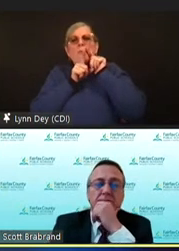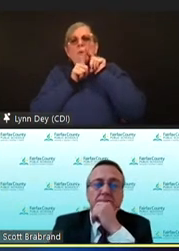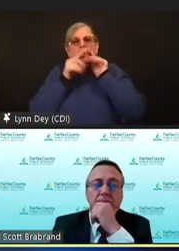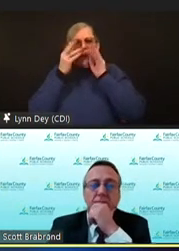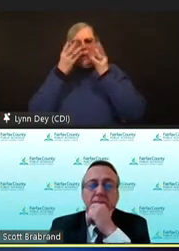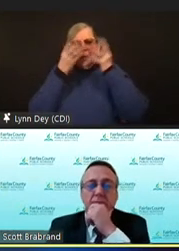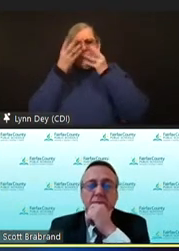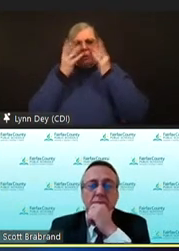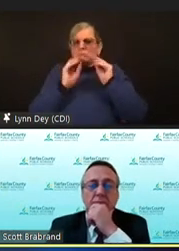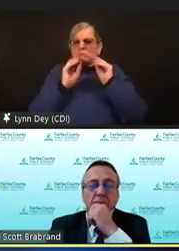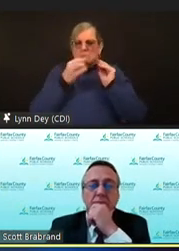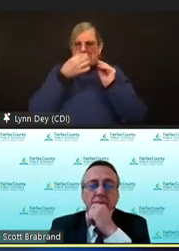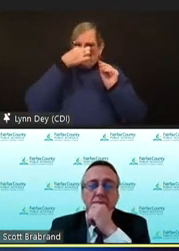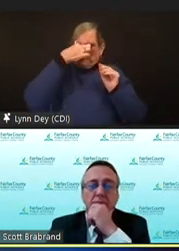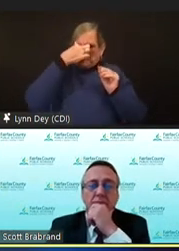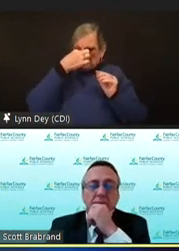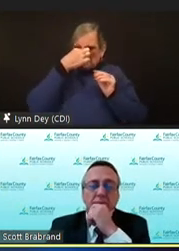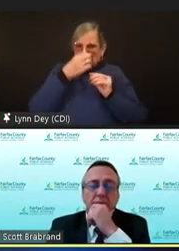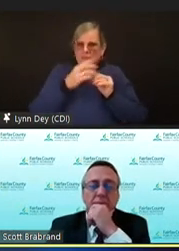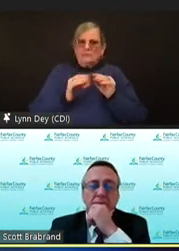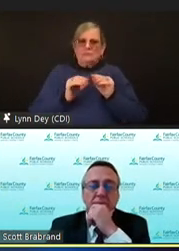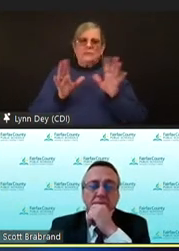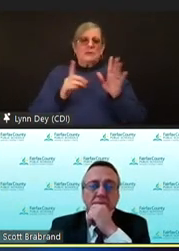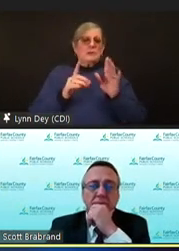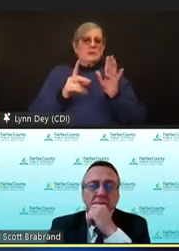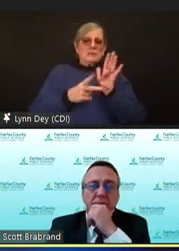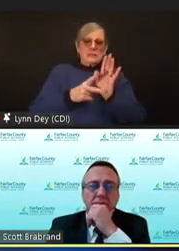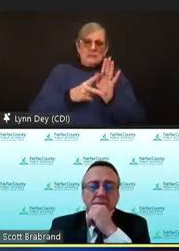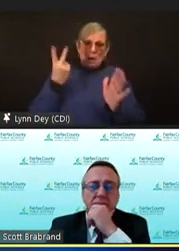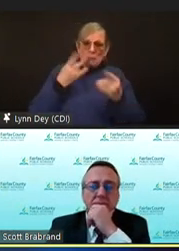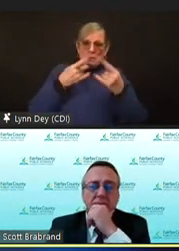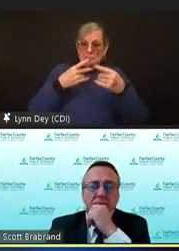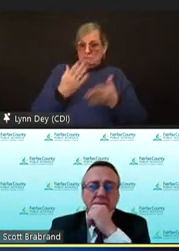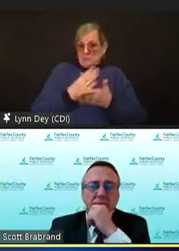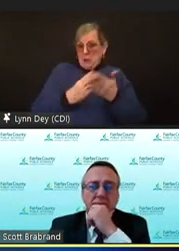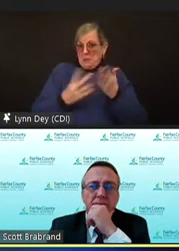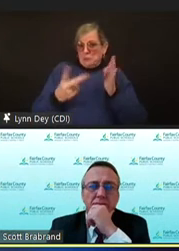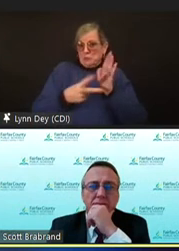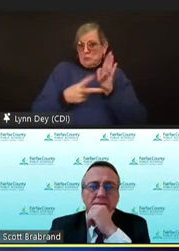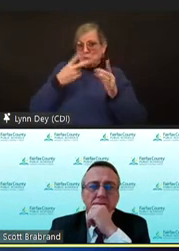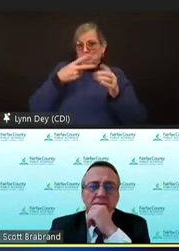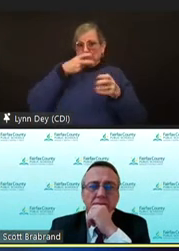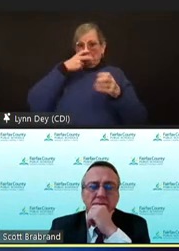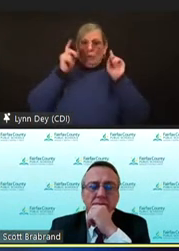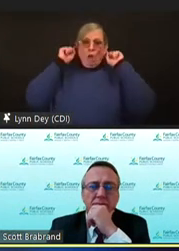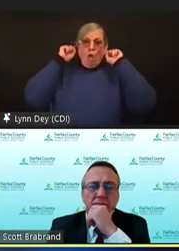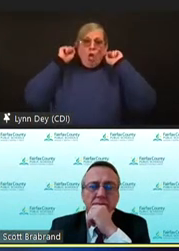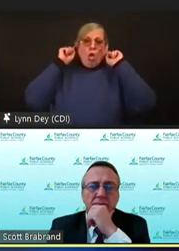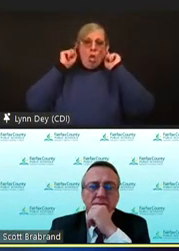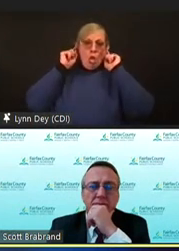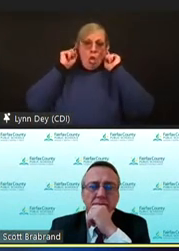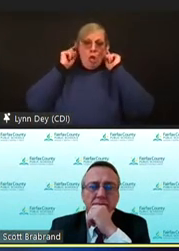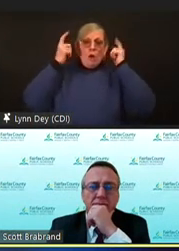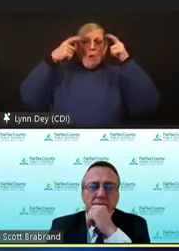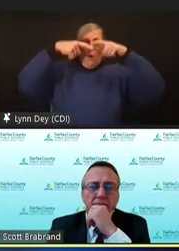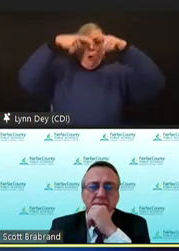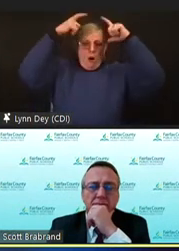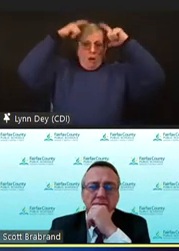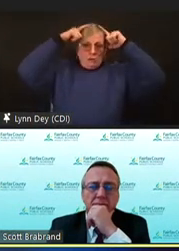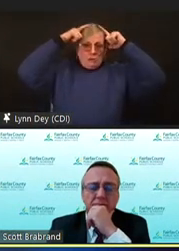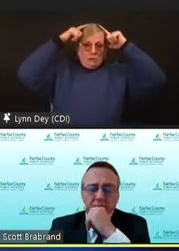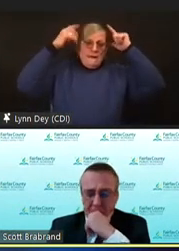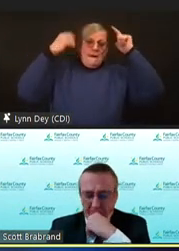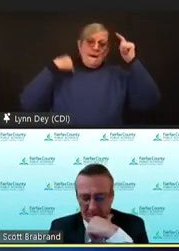they double mask, whether they loop the mask behind their ear, whether they wear mask brace, different things to improve the fit of the